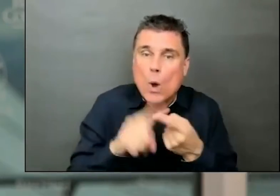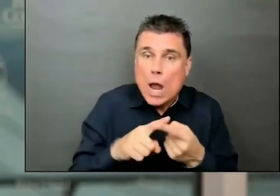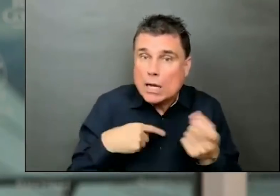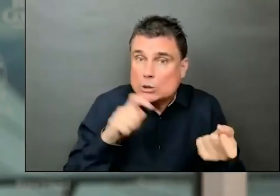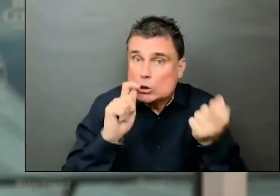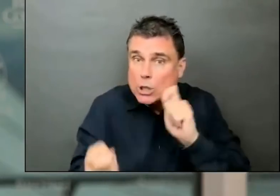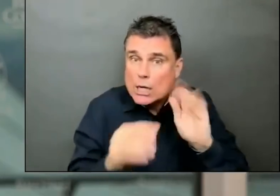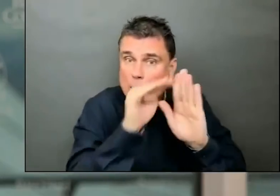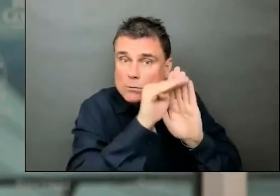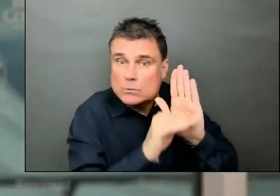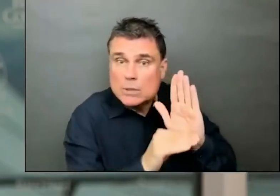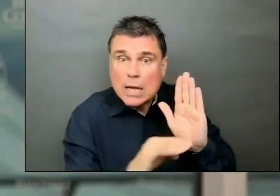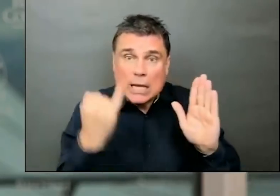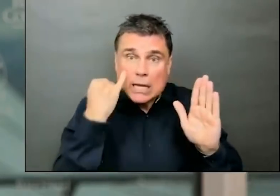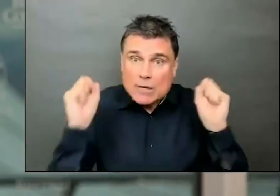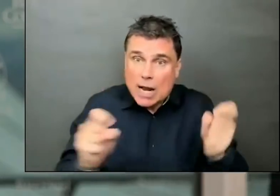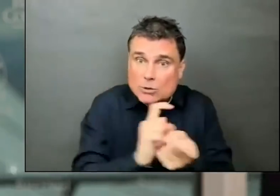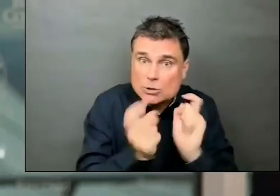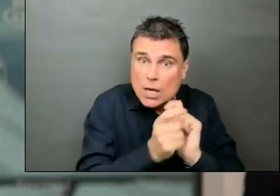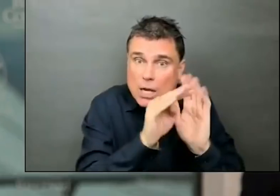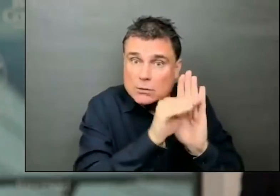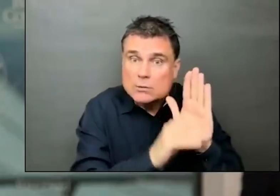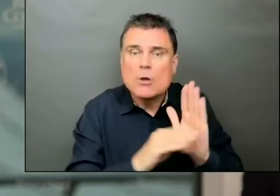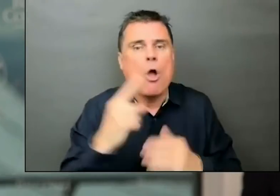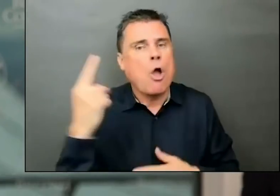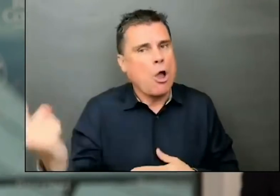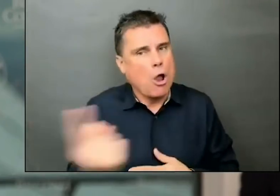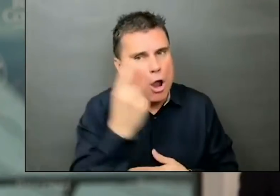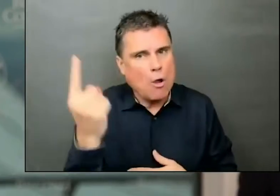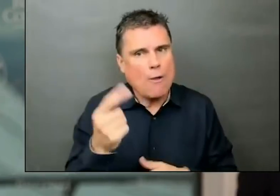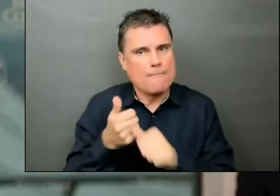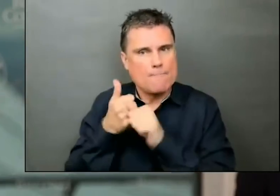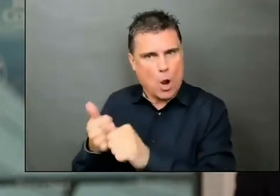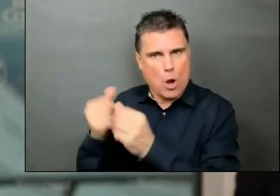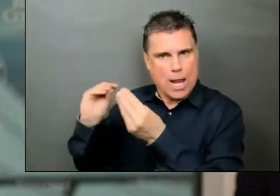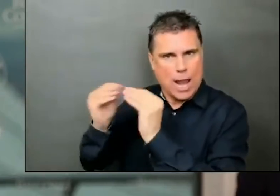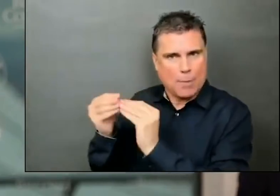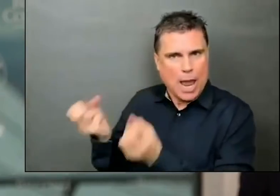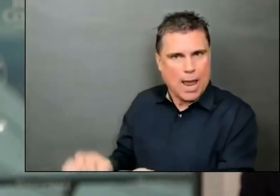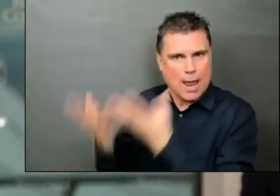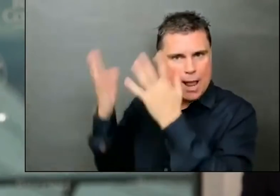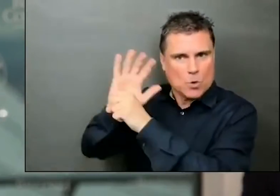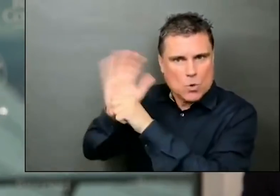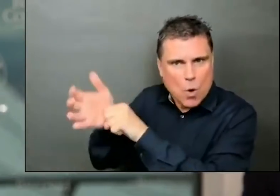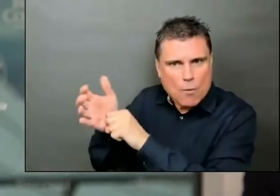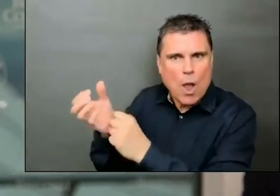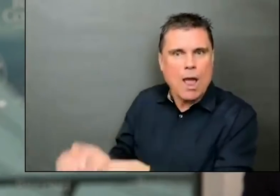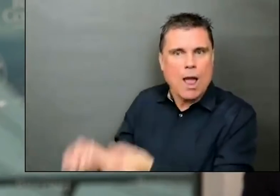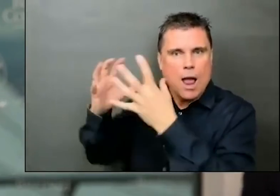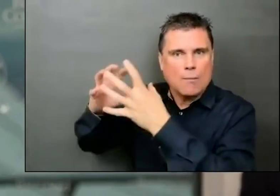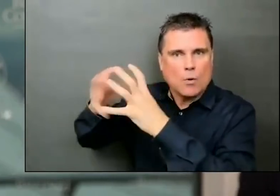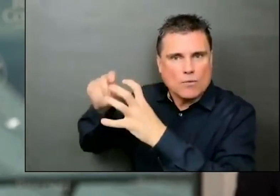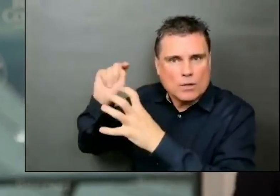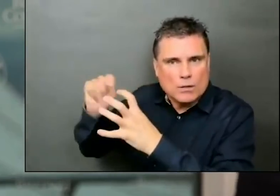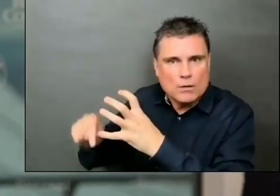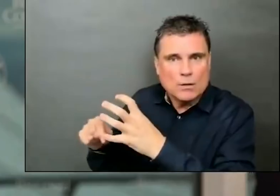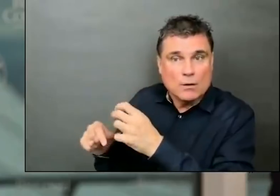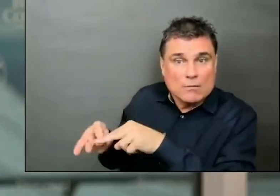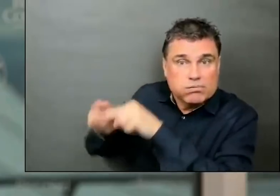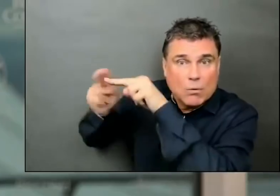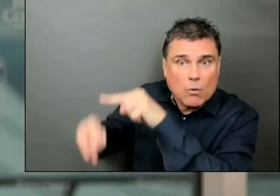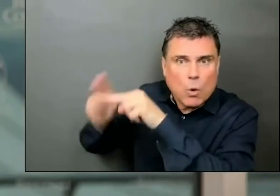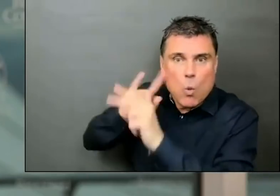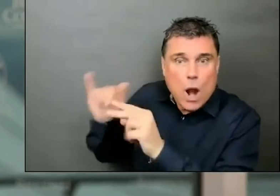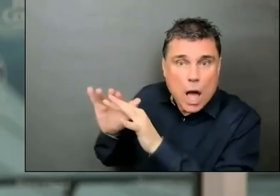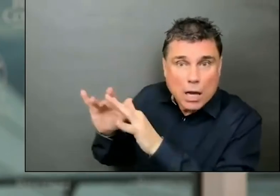restrictions based on the incidence and prevalence of the virus, the data that we've shown today, any new